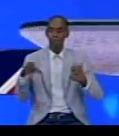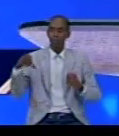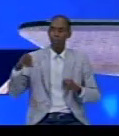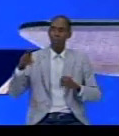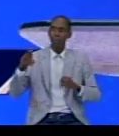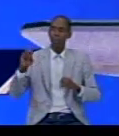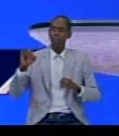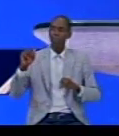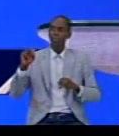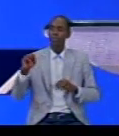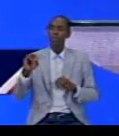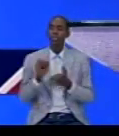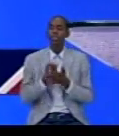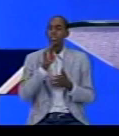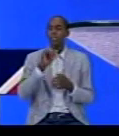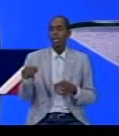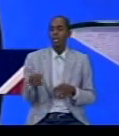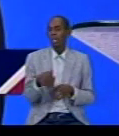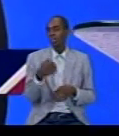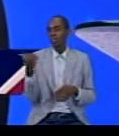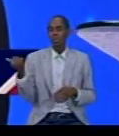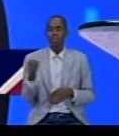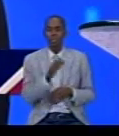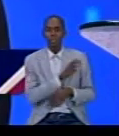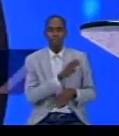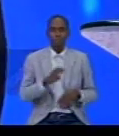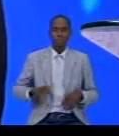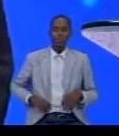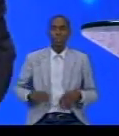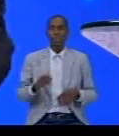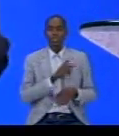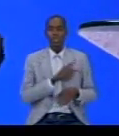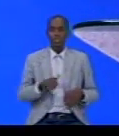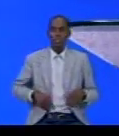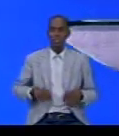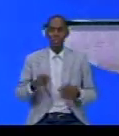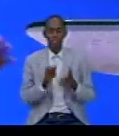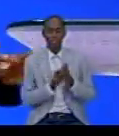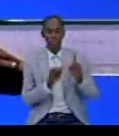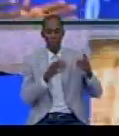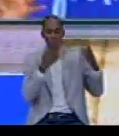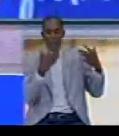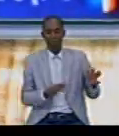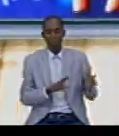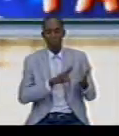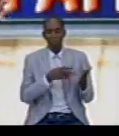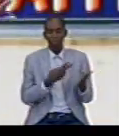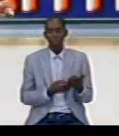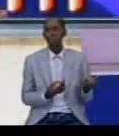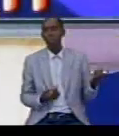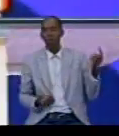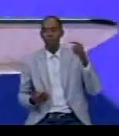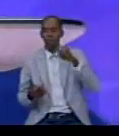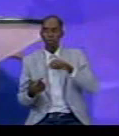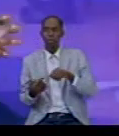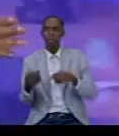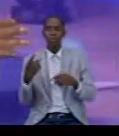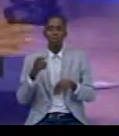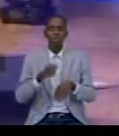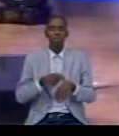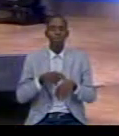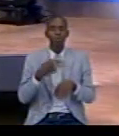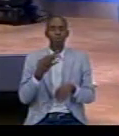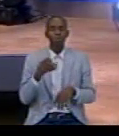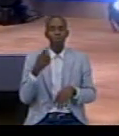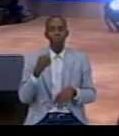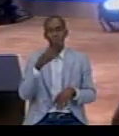fall, and then the Grecian empire will rise up, that will fall until the time of the Romans. And